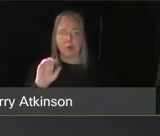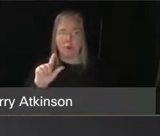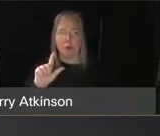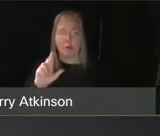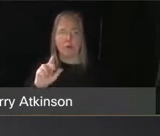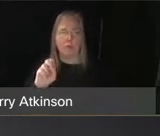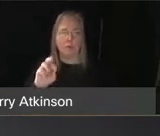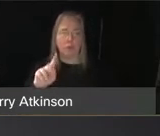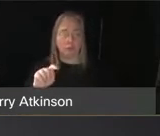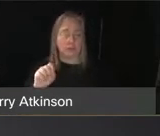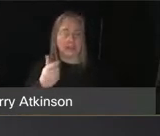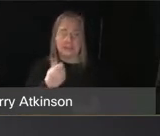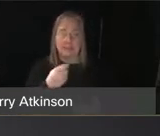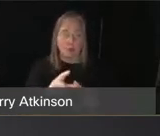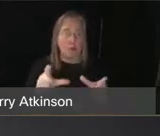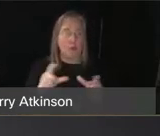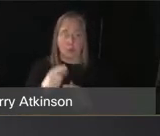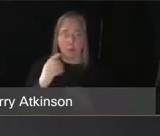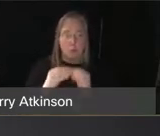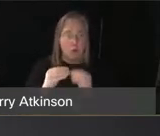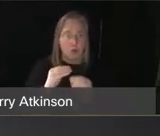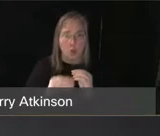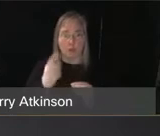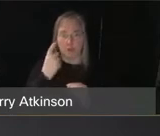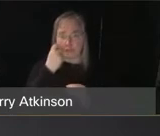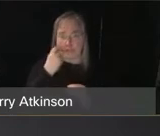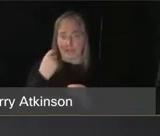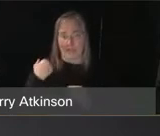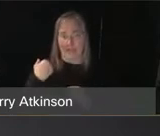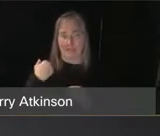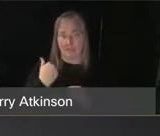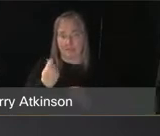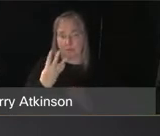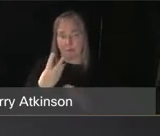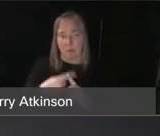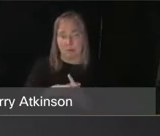on recently, the past couple months.